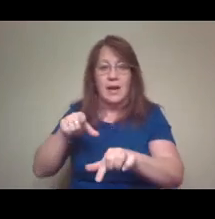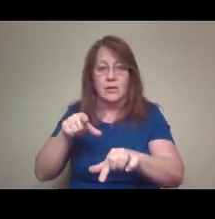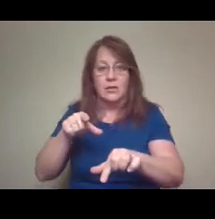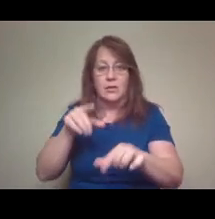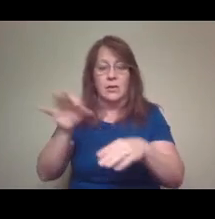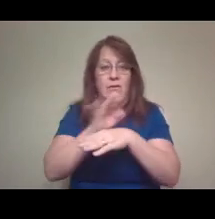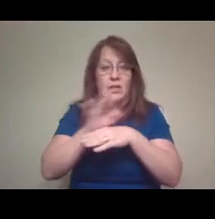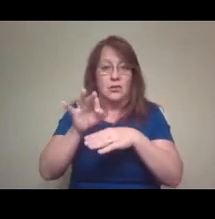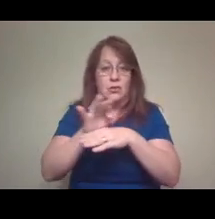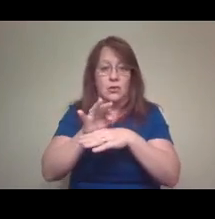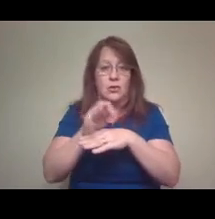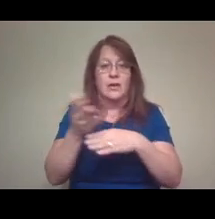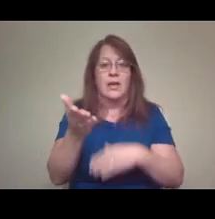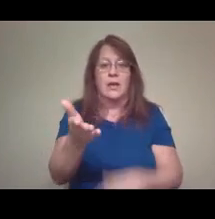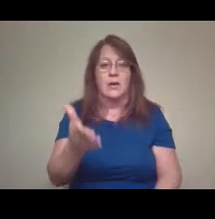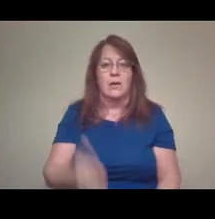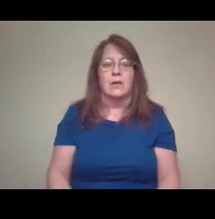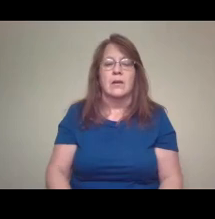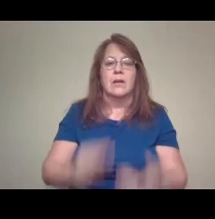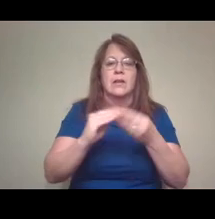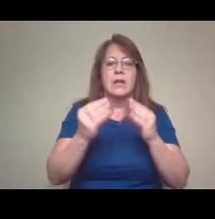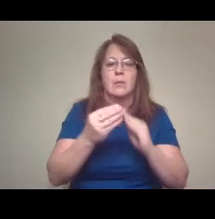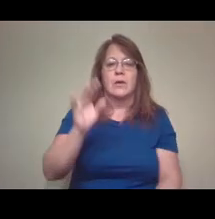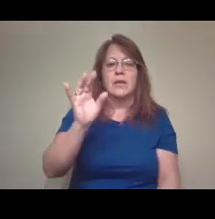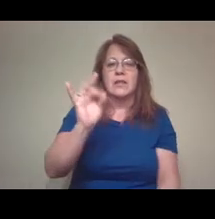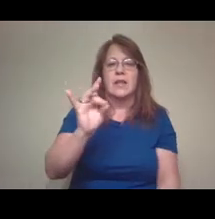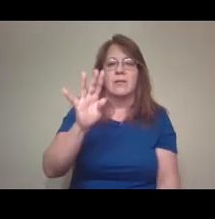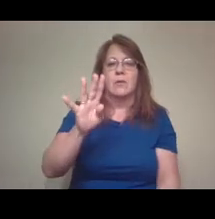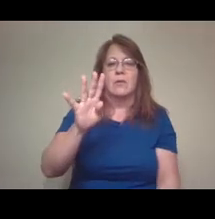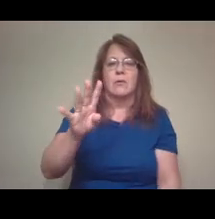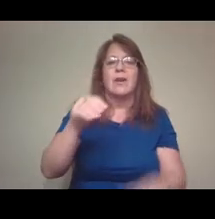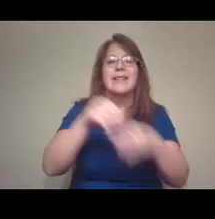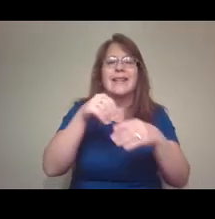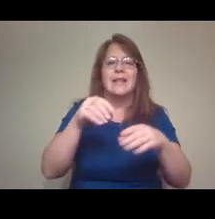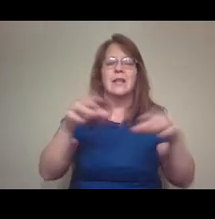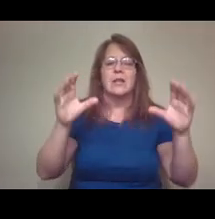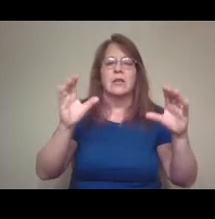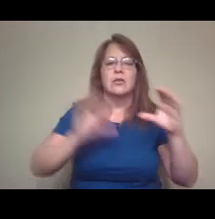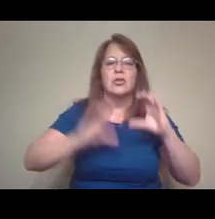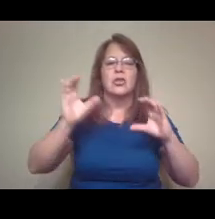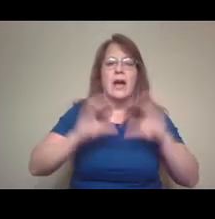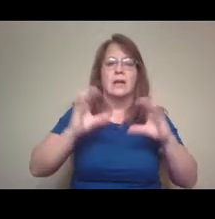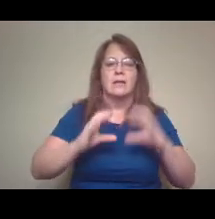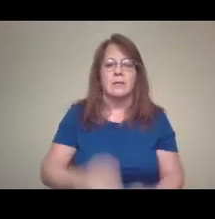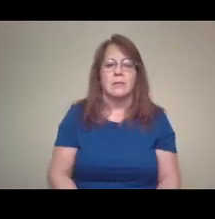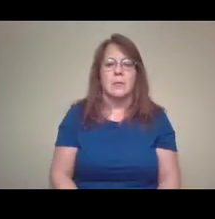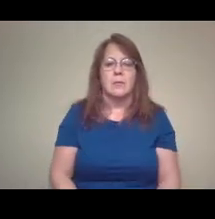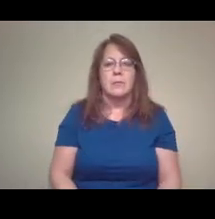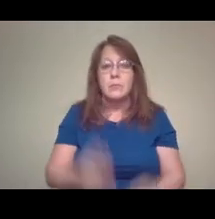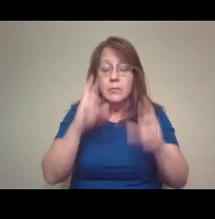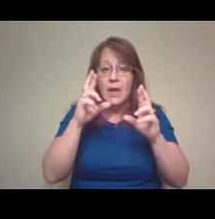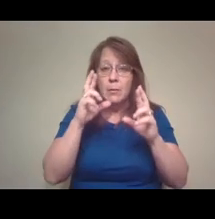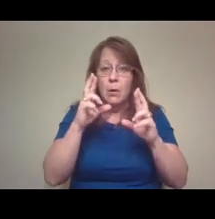are happy to share that information with you and to talk with you. I'm hoping one of my friends is